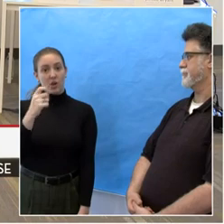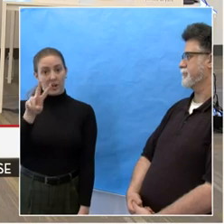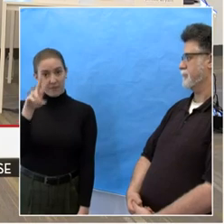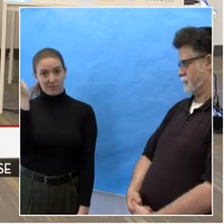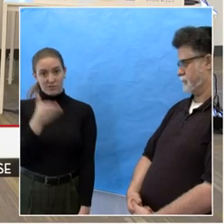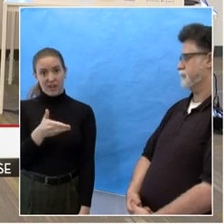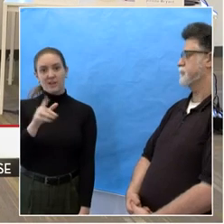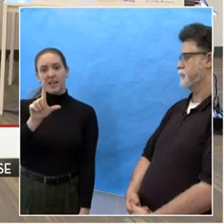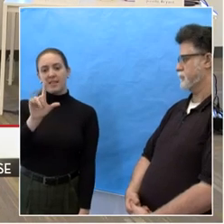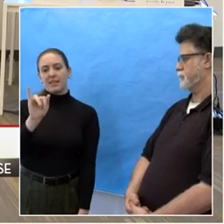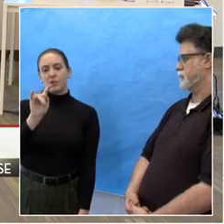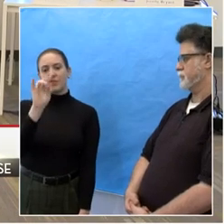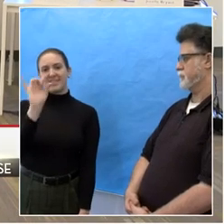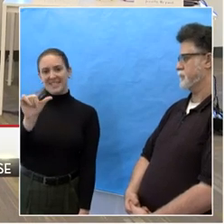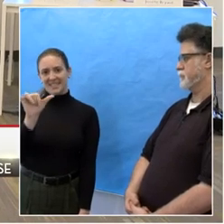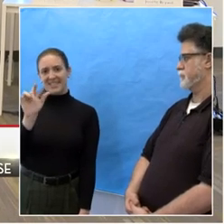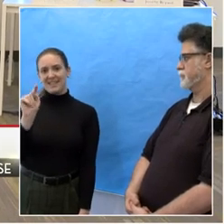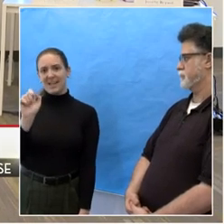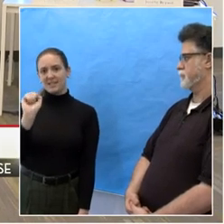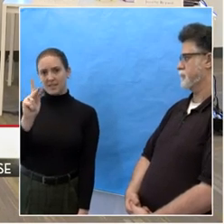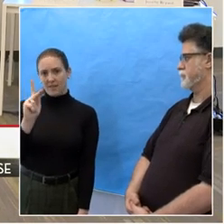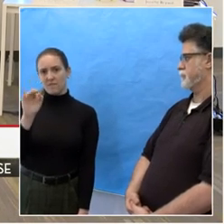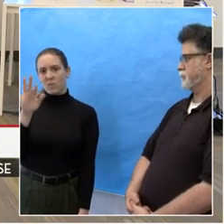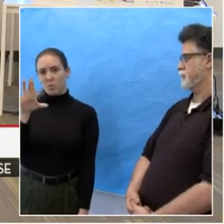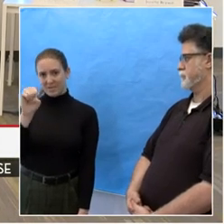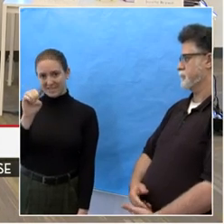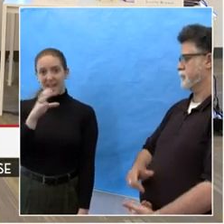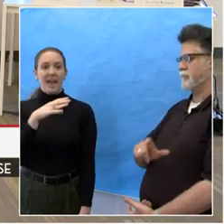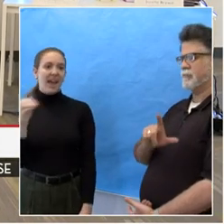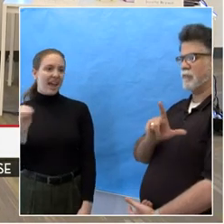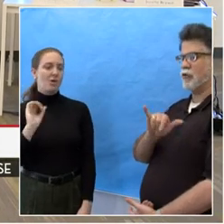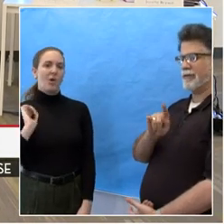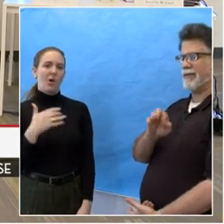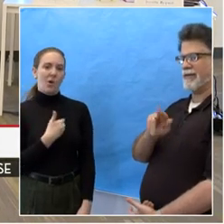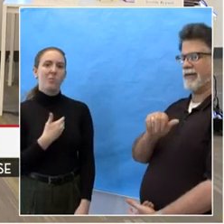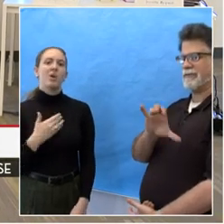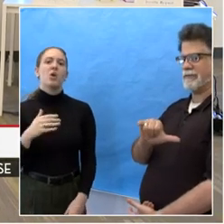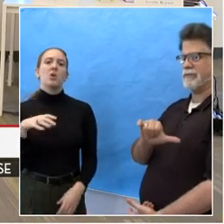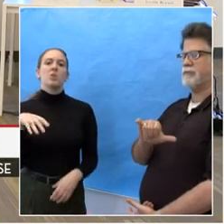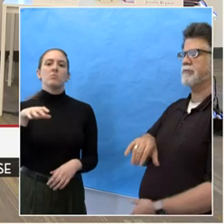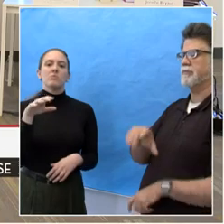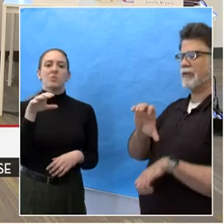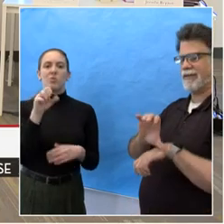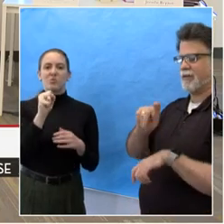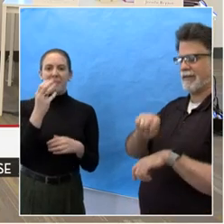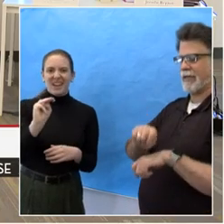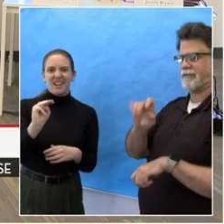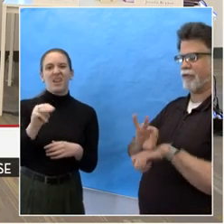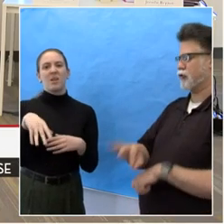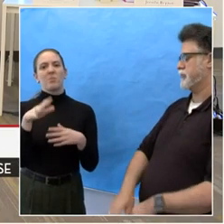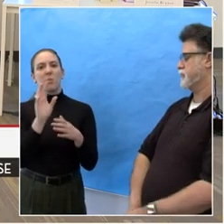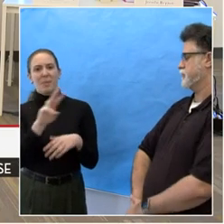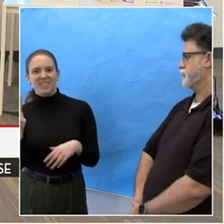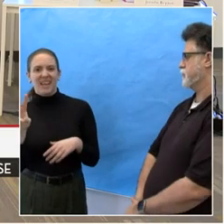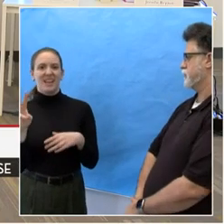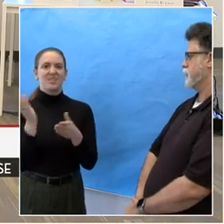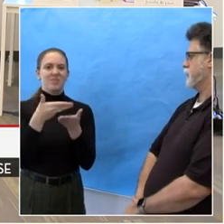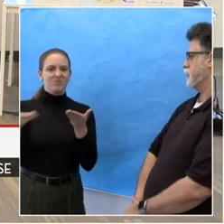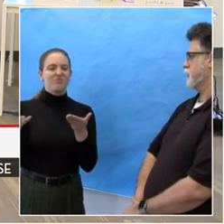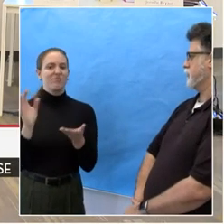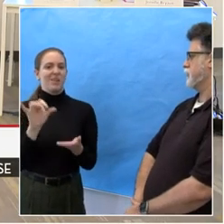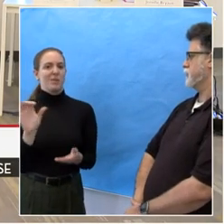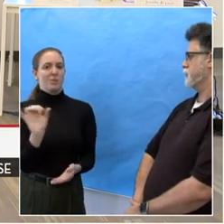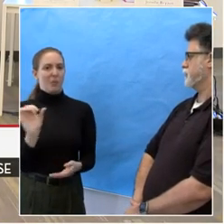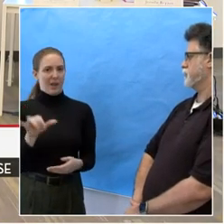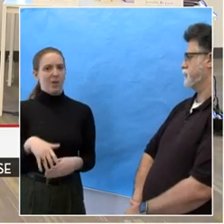ossi.dc.gov/literacy task force and across OSSI, DME, DCPS, PCSB, and